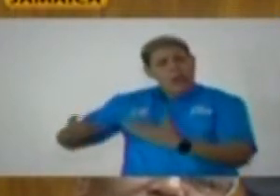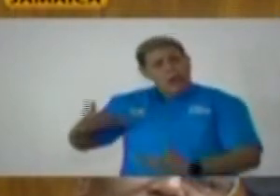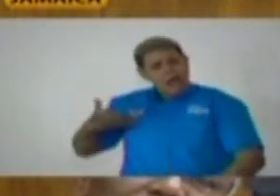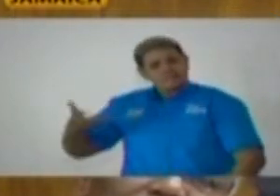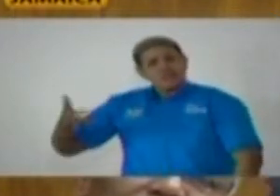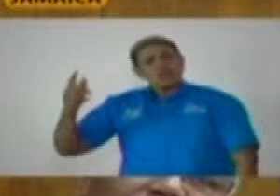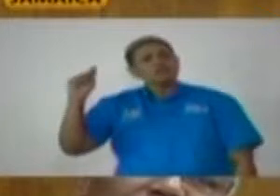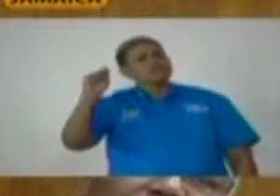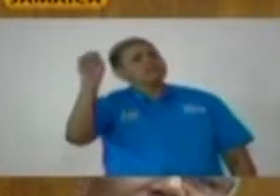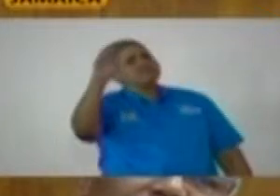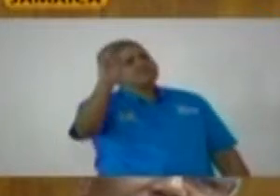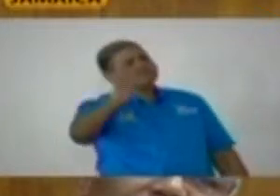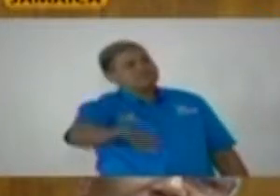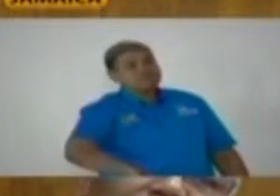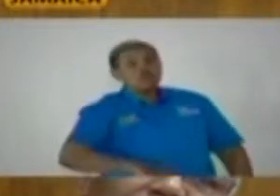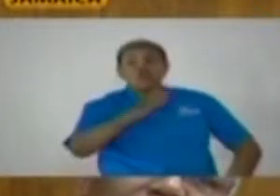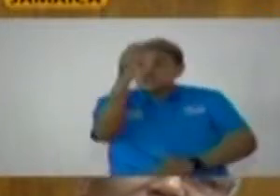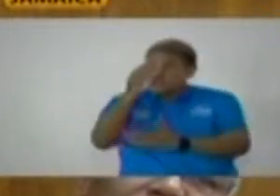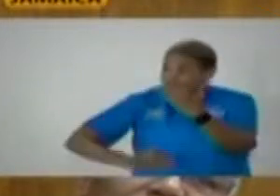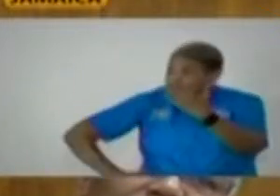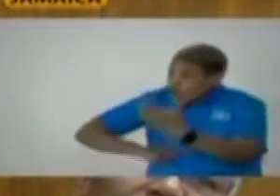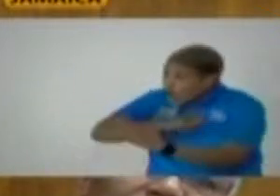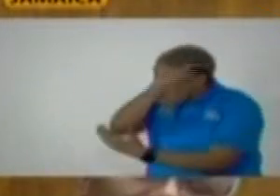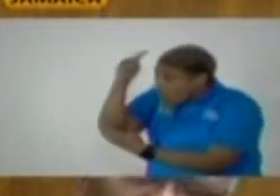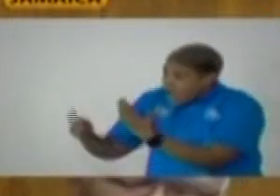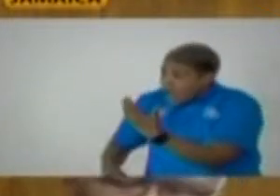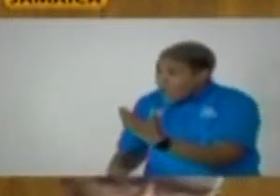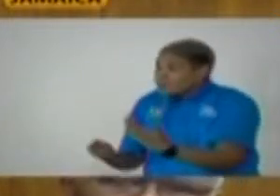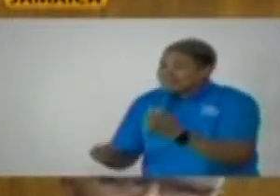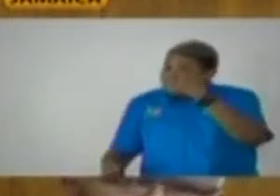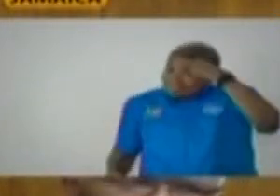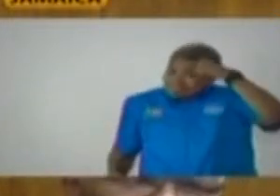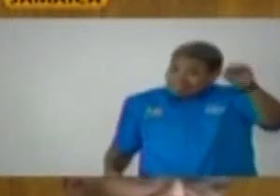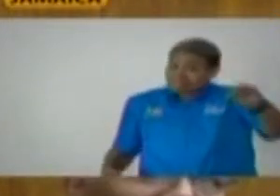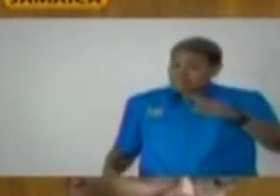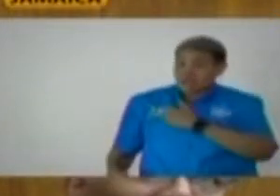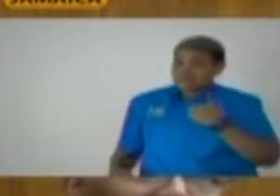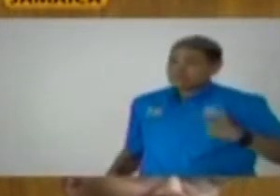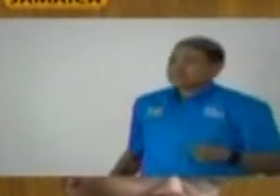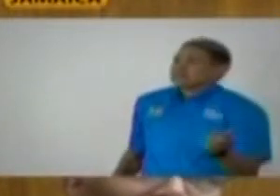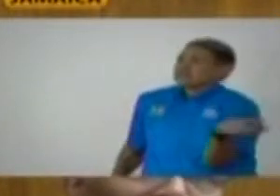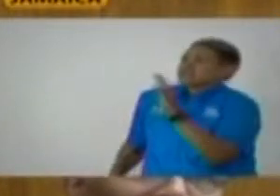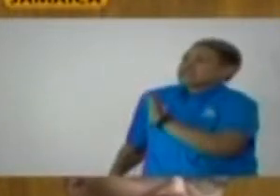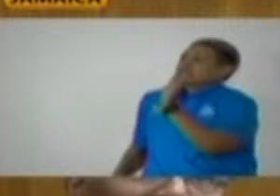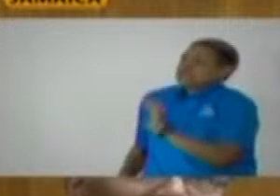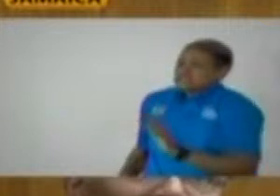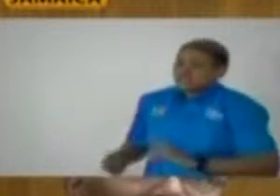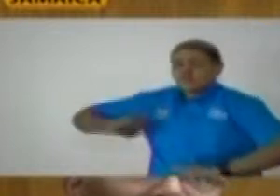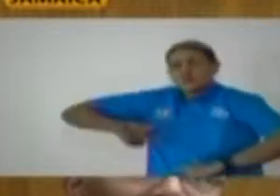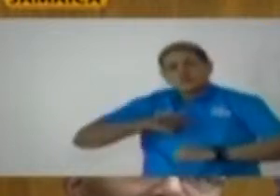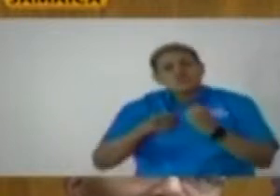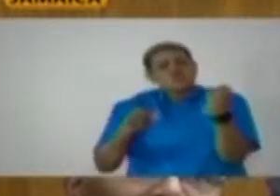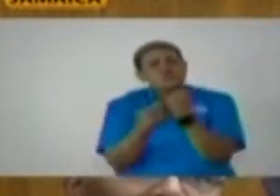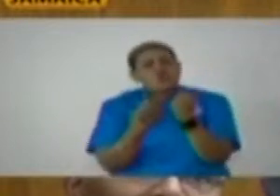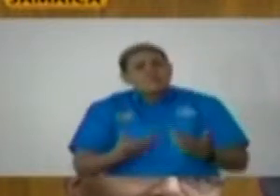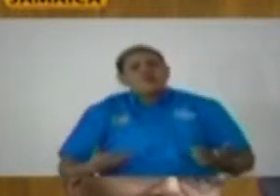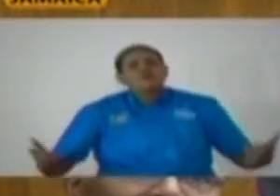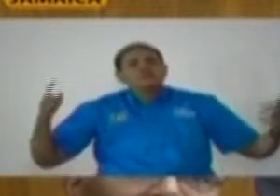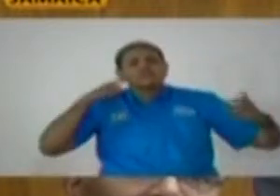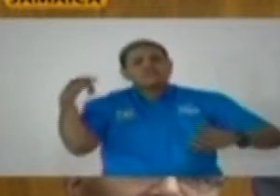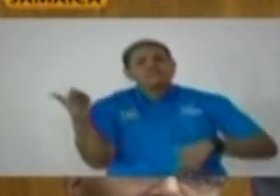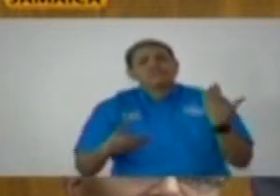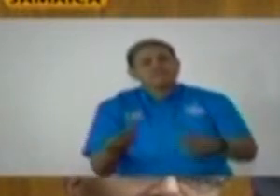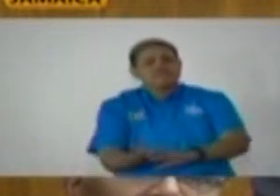quite frankly, some of them are things which were proposed by members on this side. Yes. And so we support things that move the country